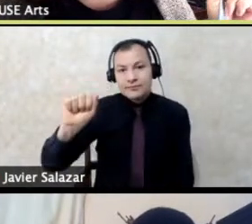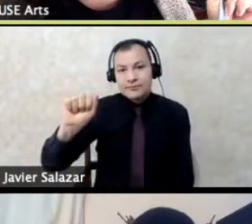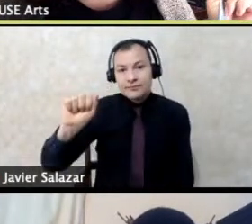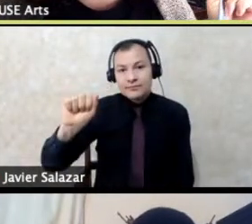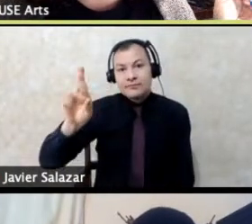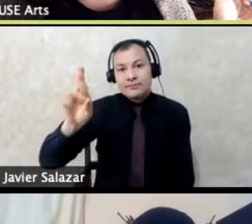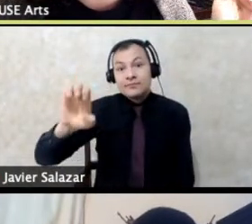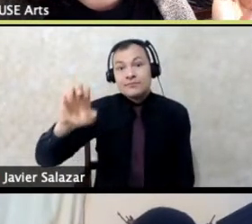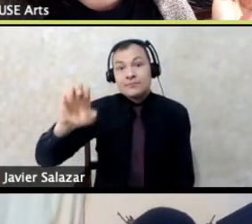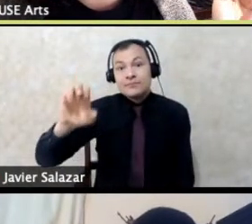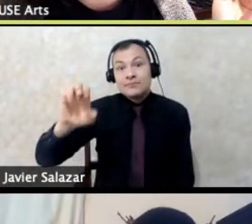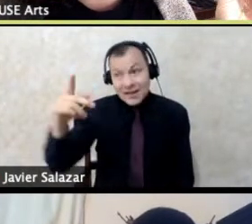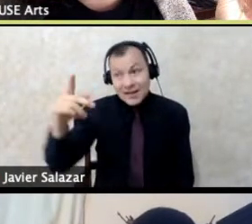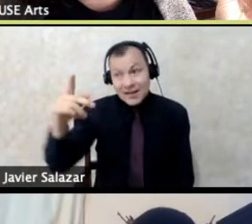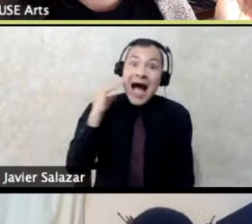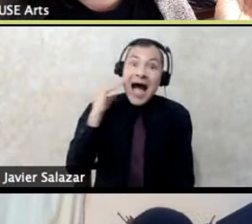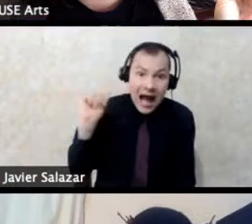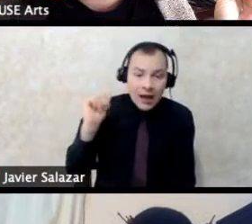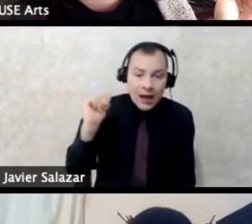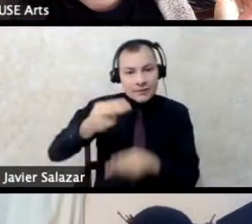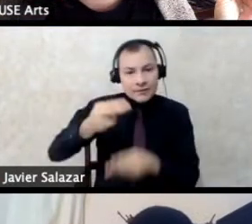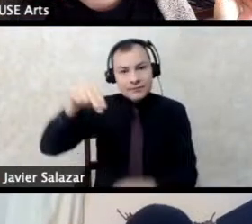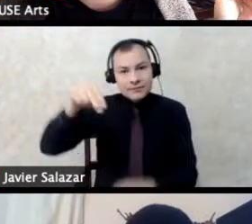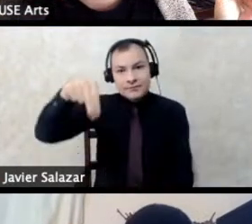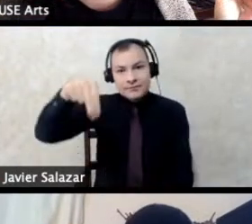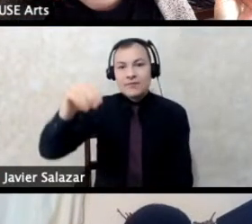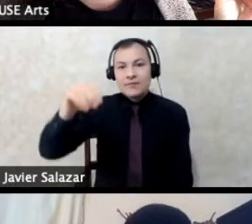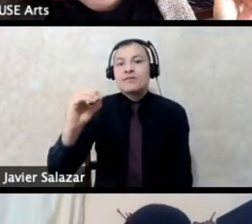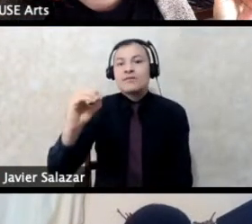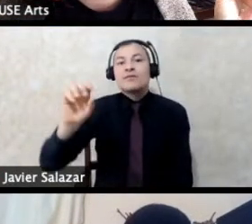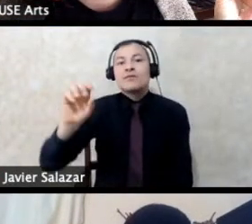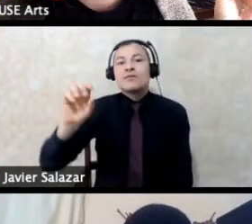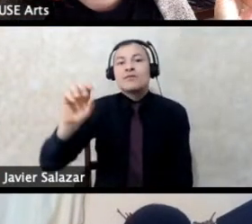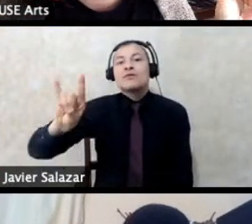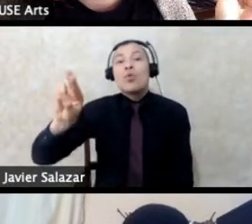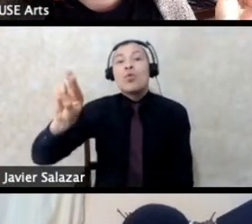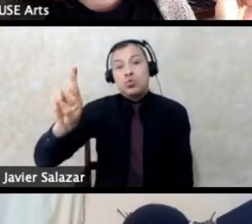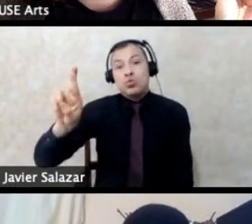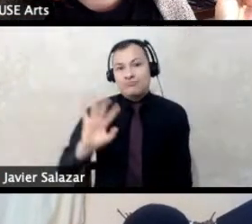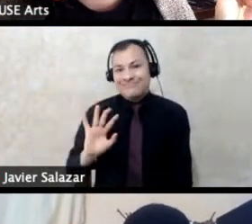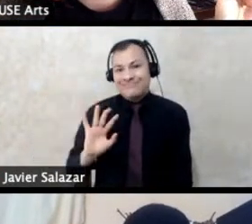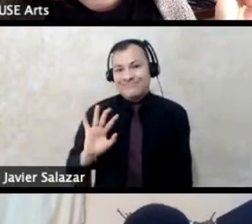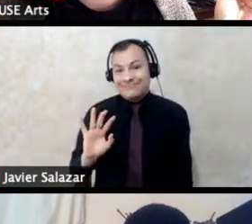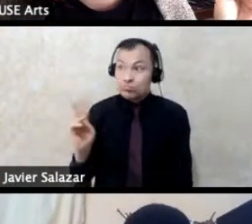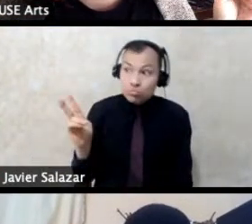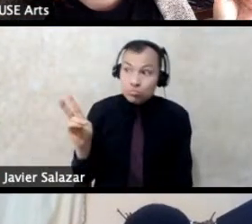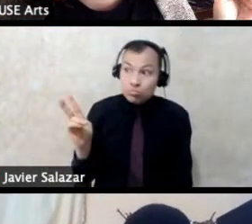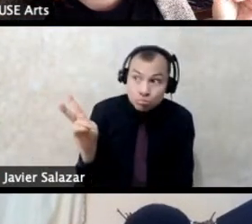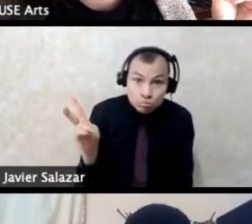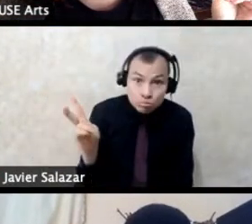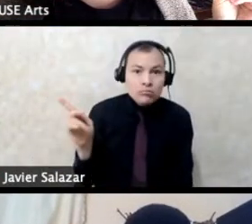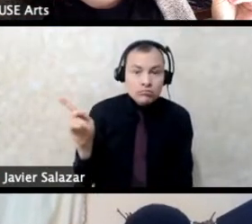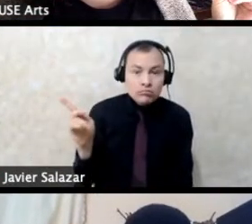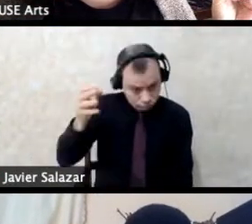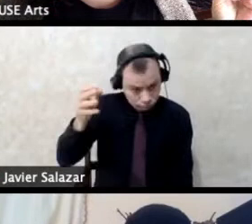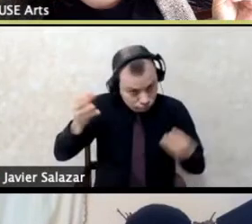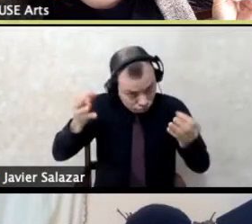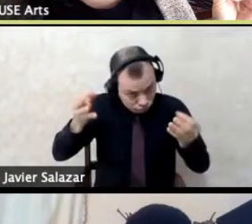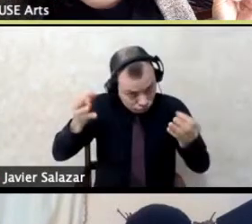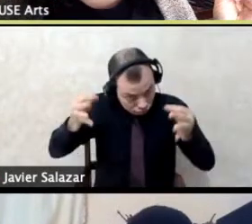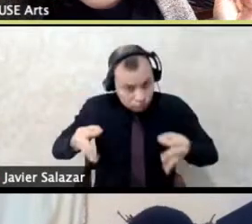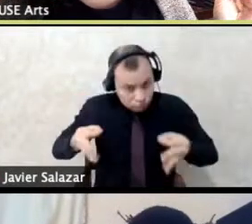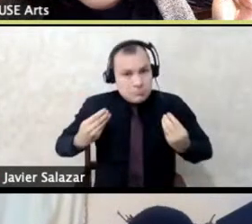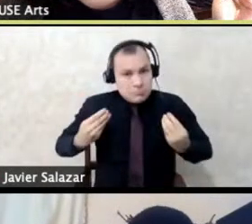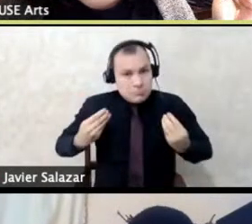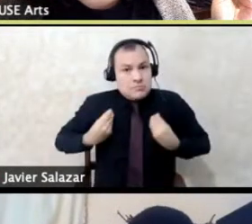Tarek. Que son músicos que residen en este momento en Canadá. These are a pair of